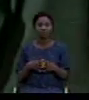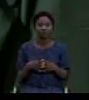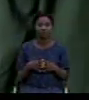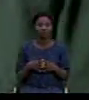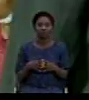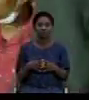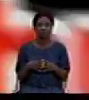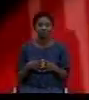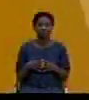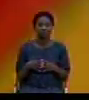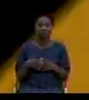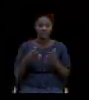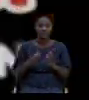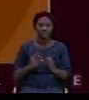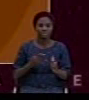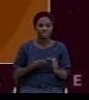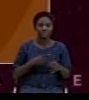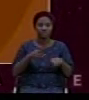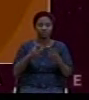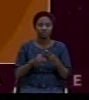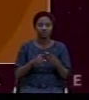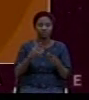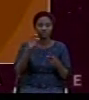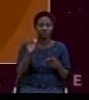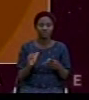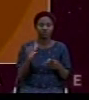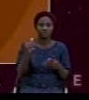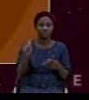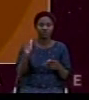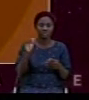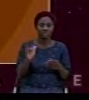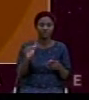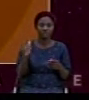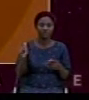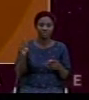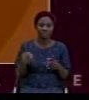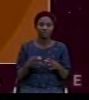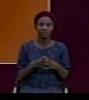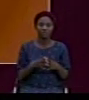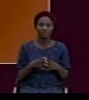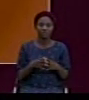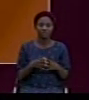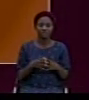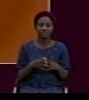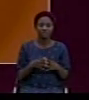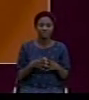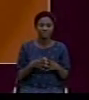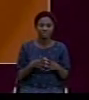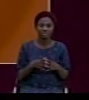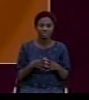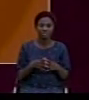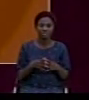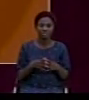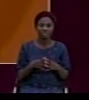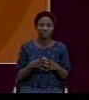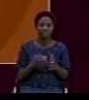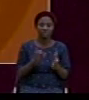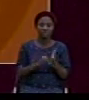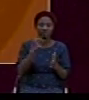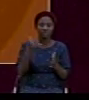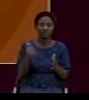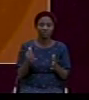now, it's coming on your screen shortly. There you can see it. It's a Hausa church